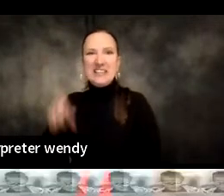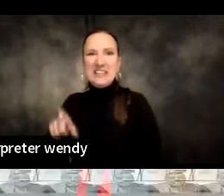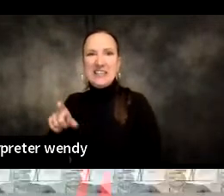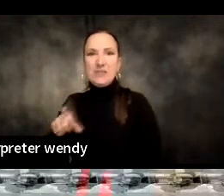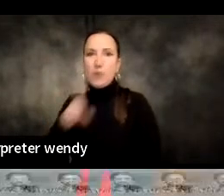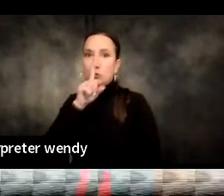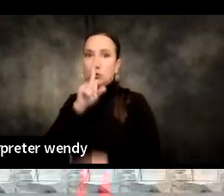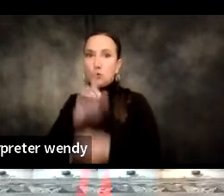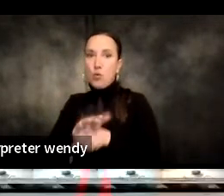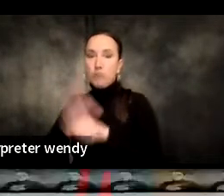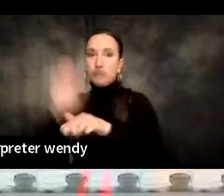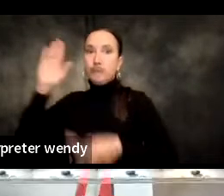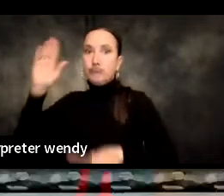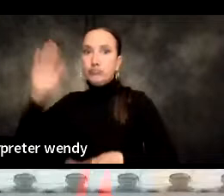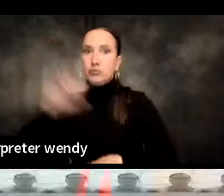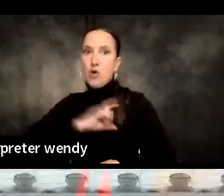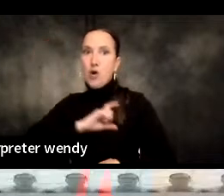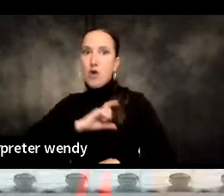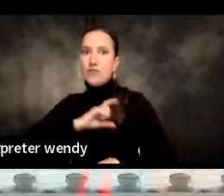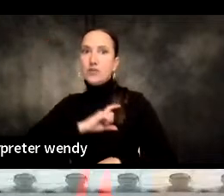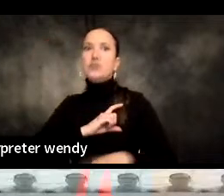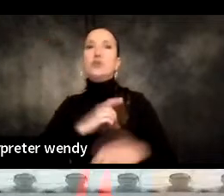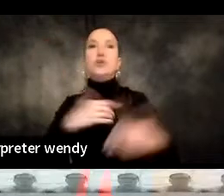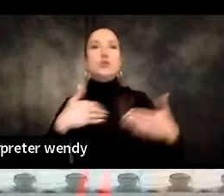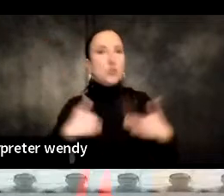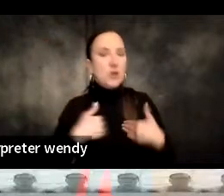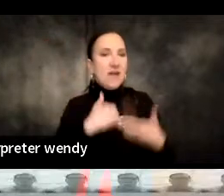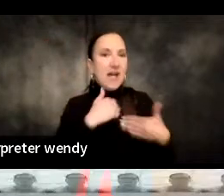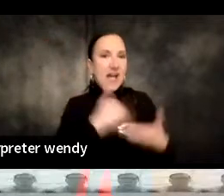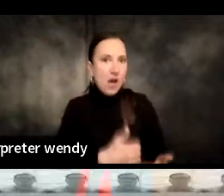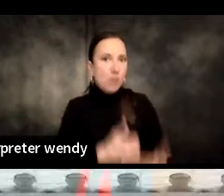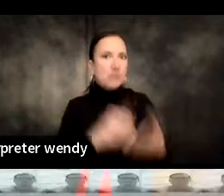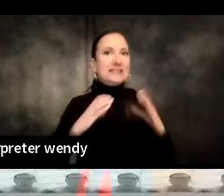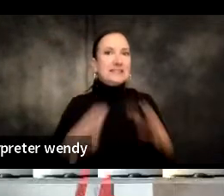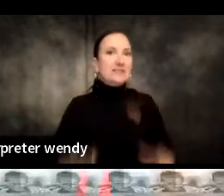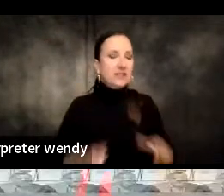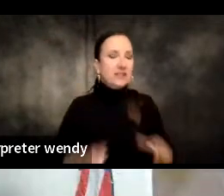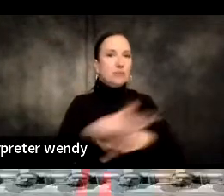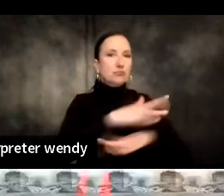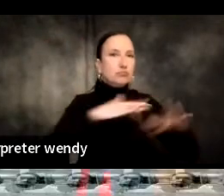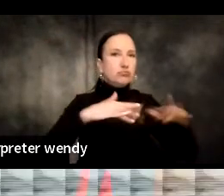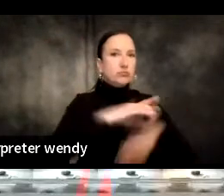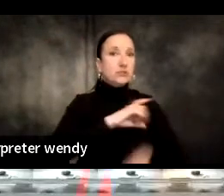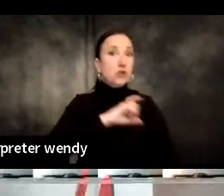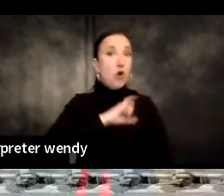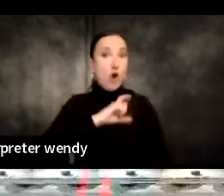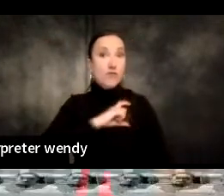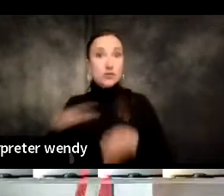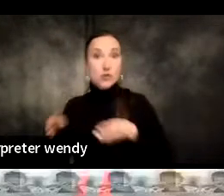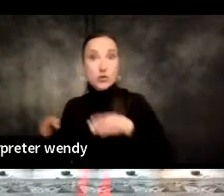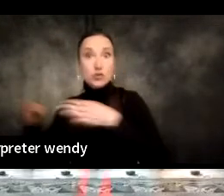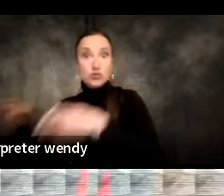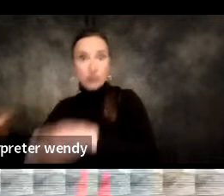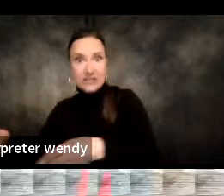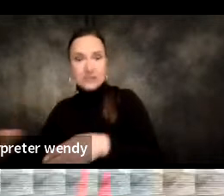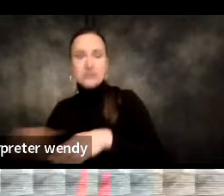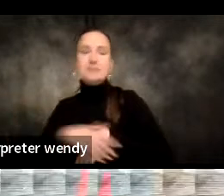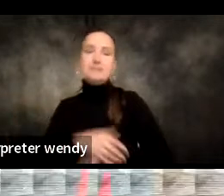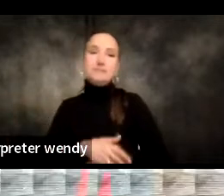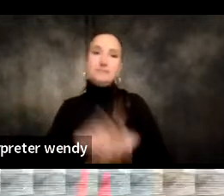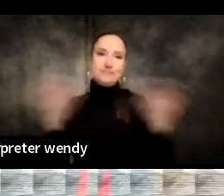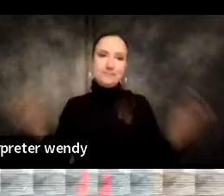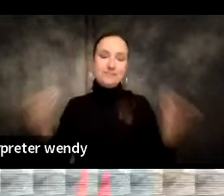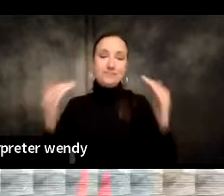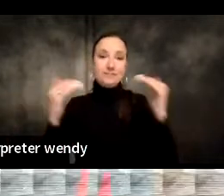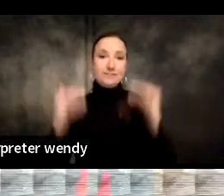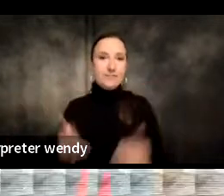officers to cover civilian roles and duties, which of course will mean more officers on streets. And last but not least, as it relates